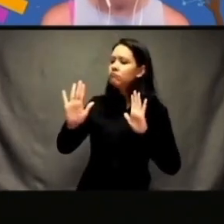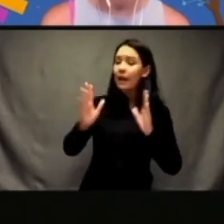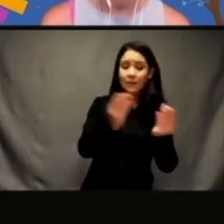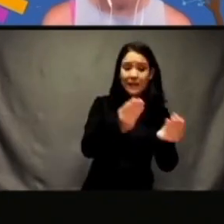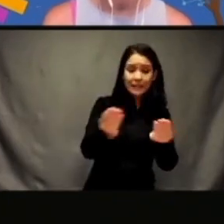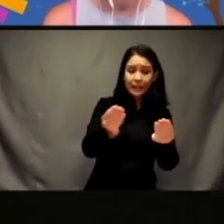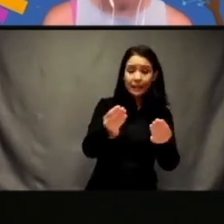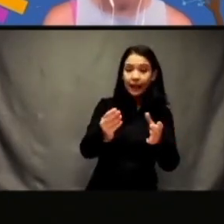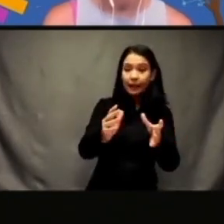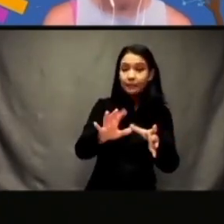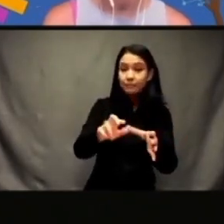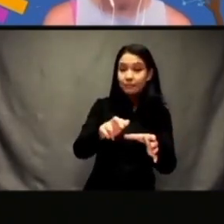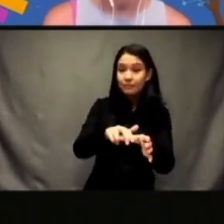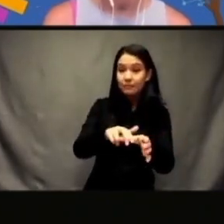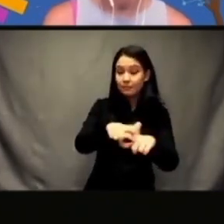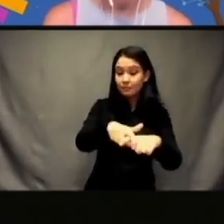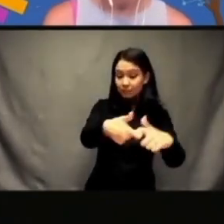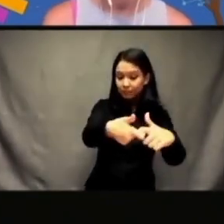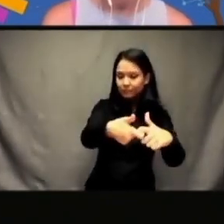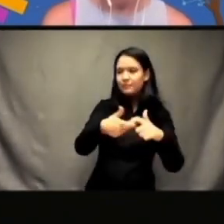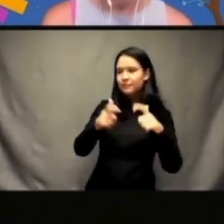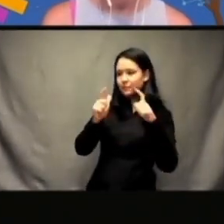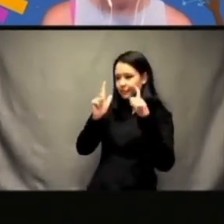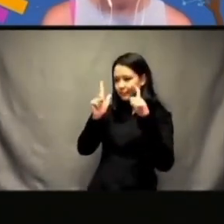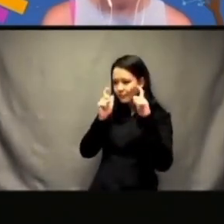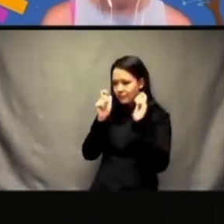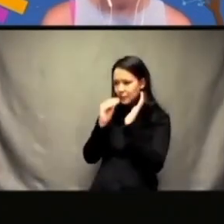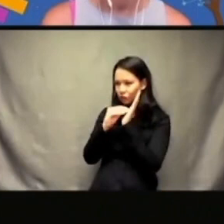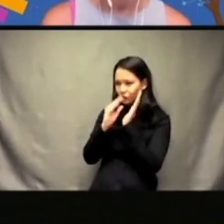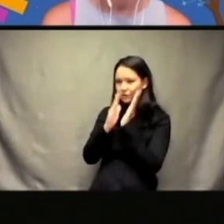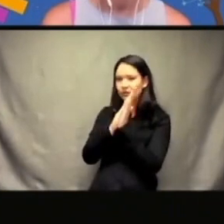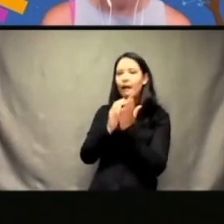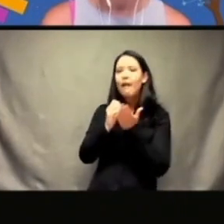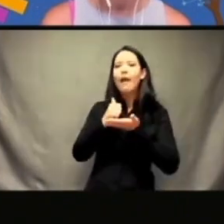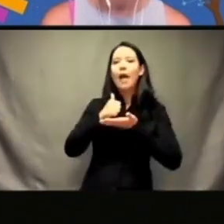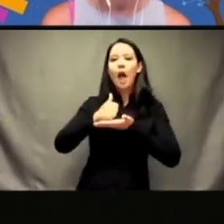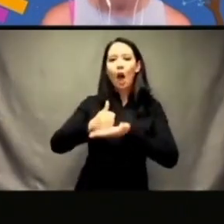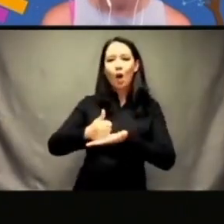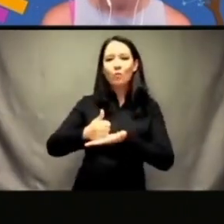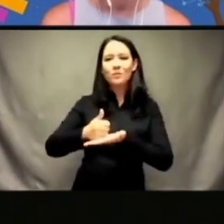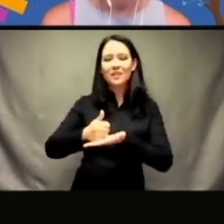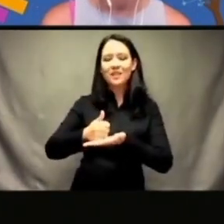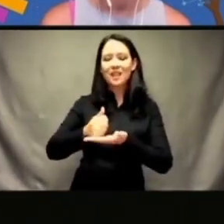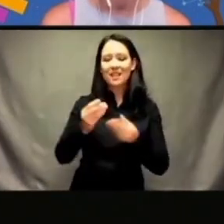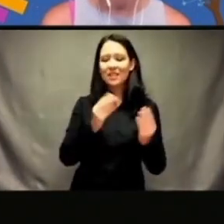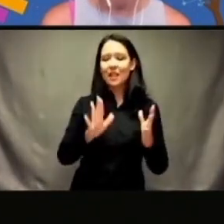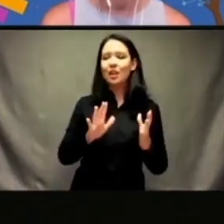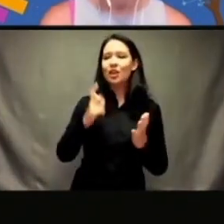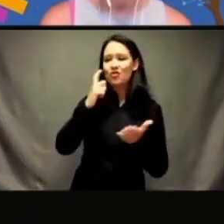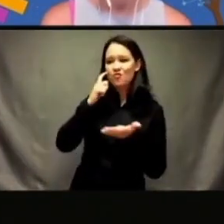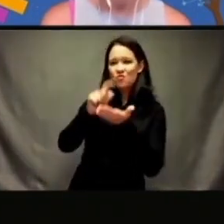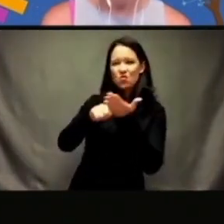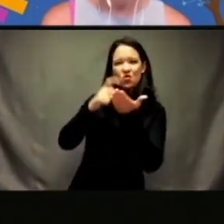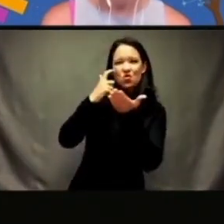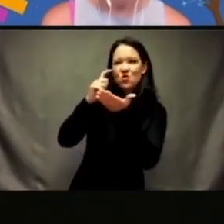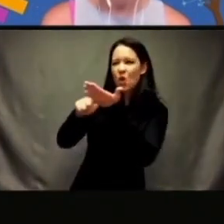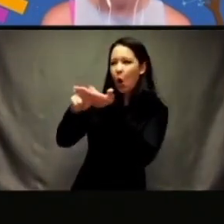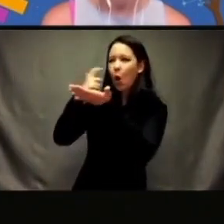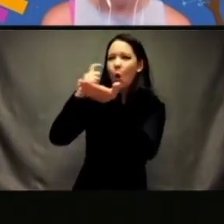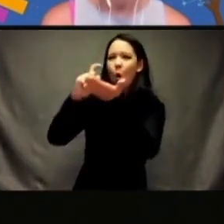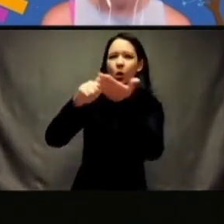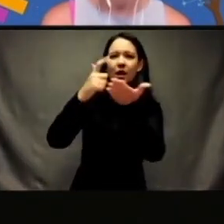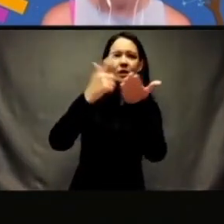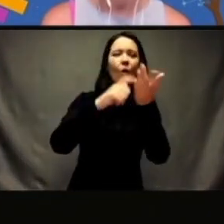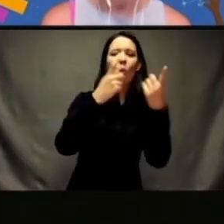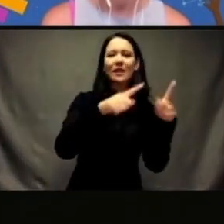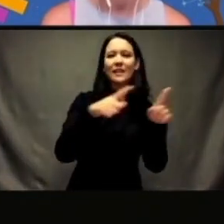from helping families. It does help them to notice what's going on instead of constantly reacting